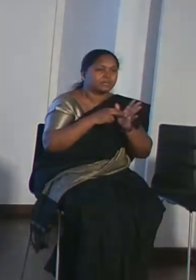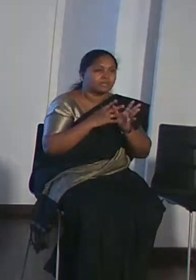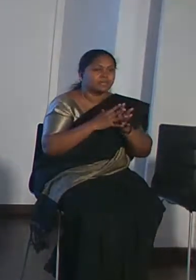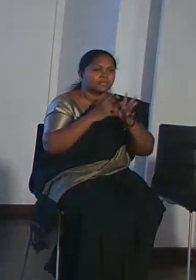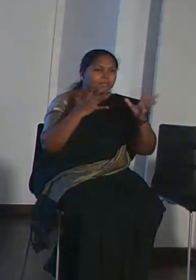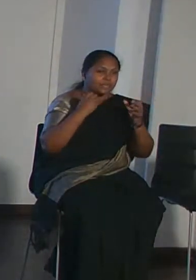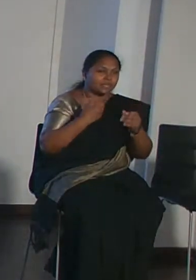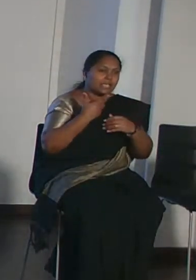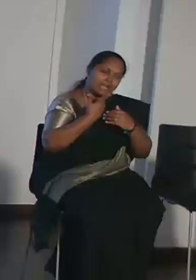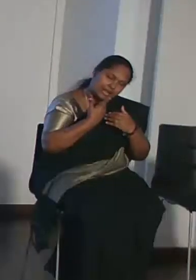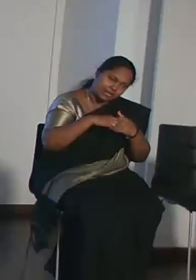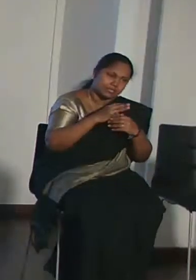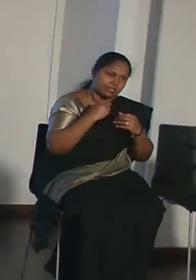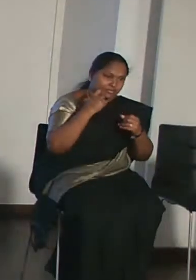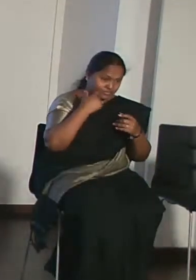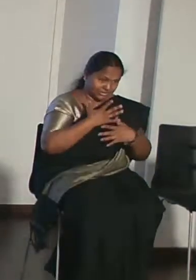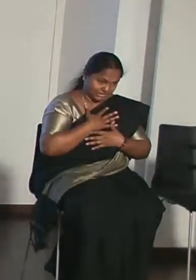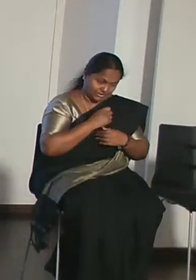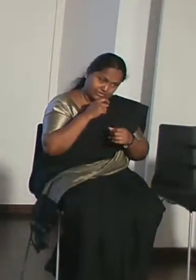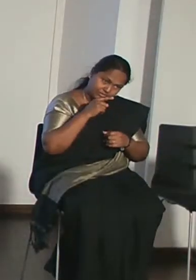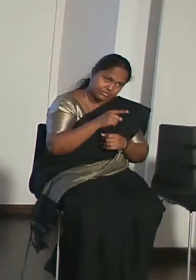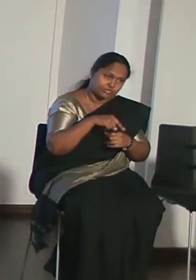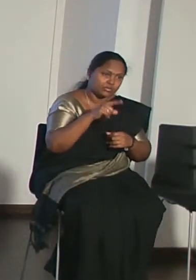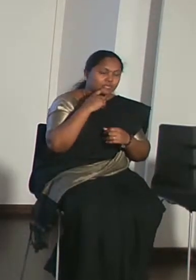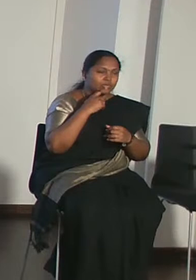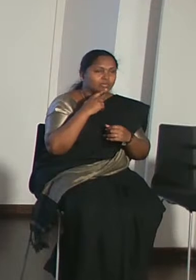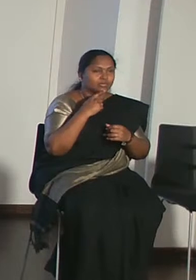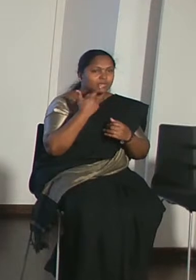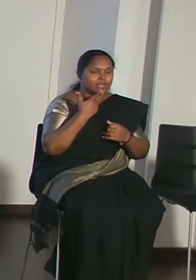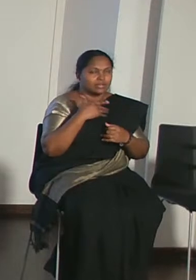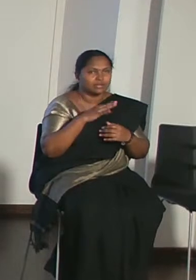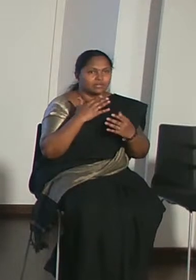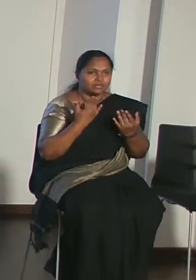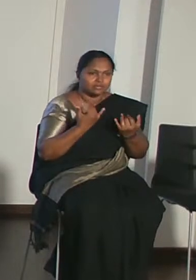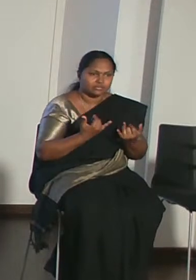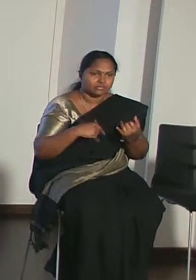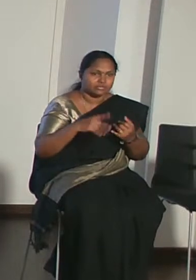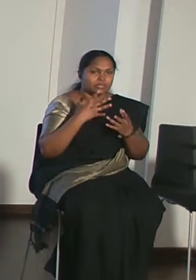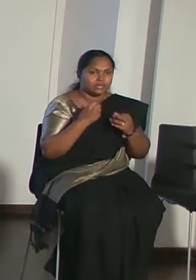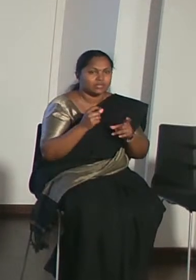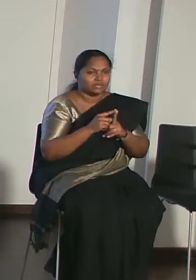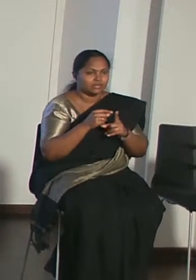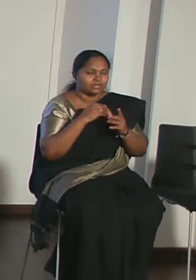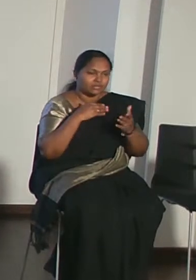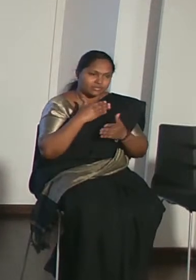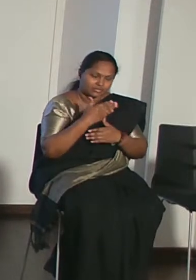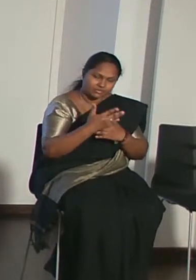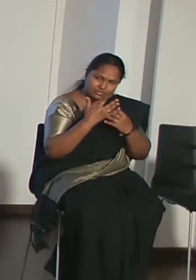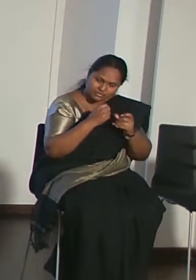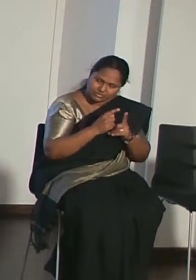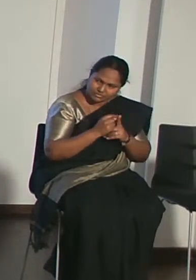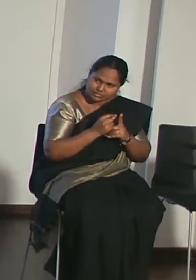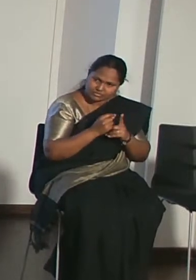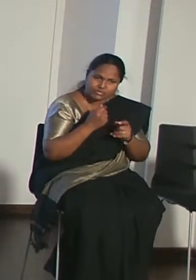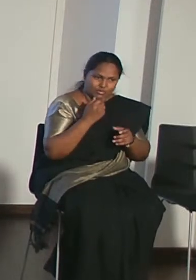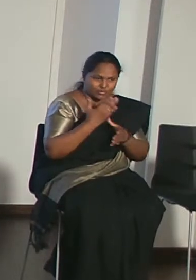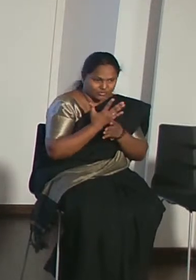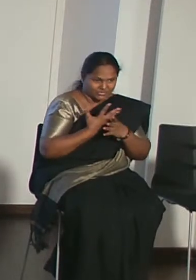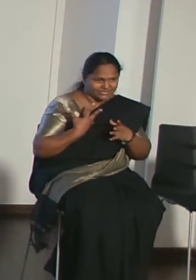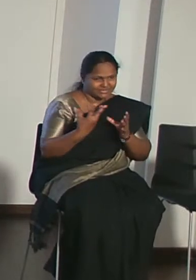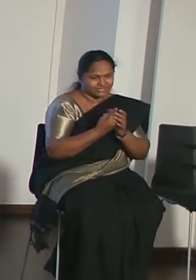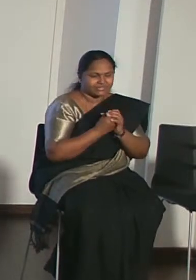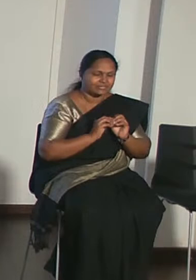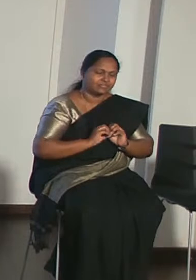it's a letting go. I trust you. Let's now work on the event that we all have to work together to